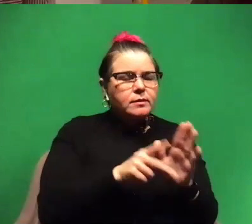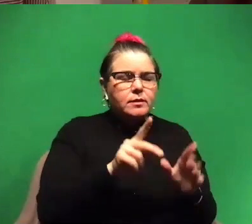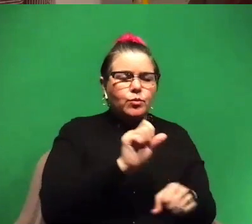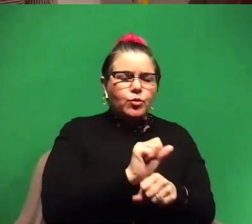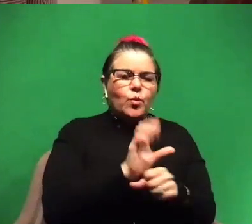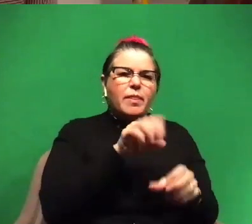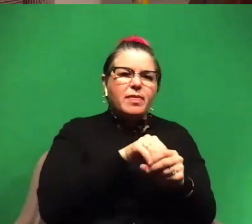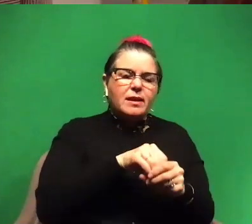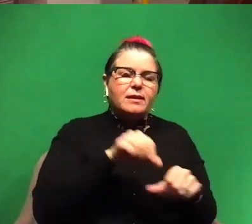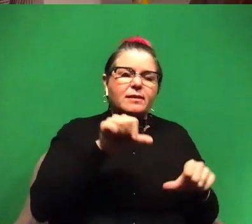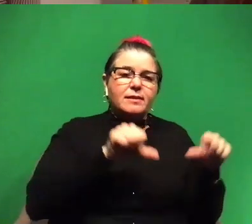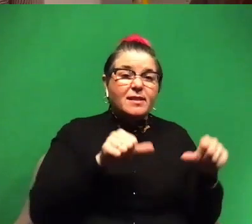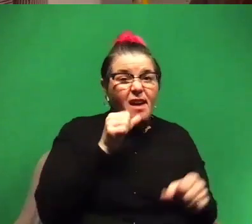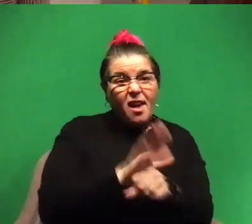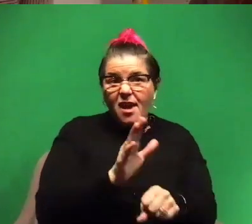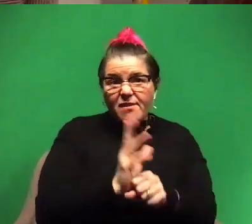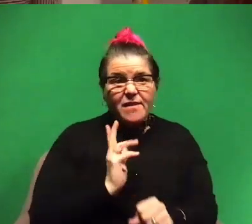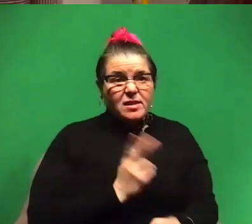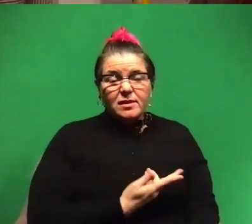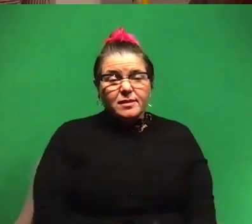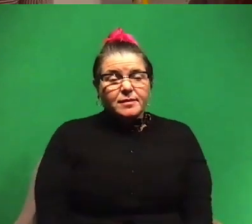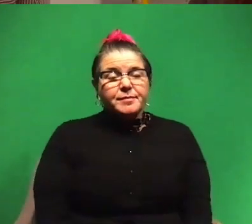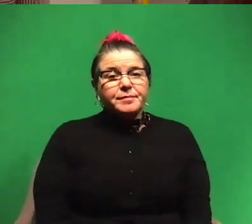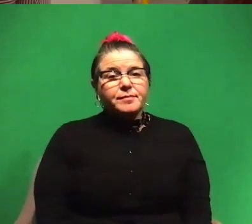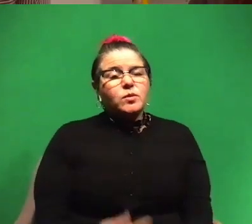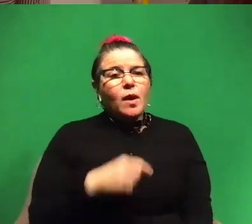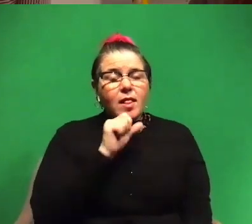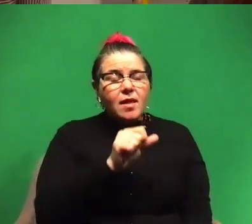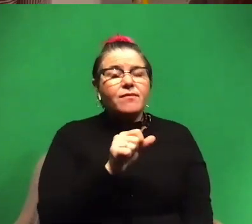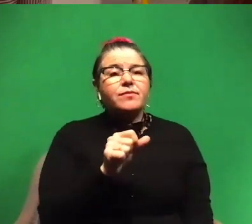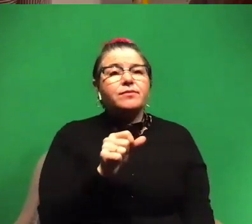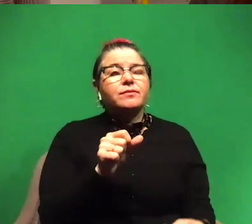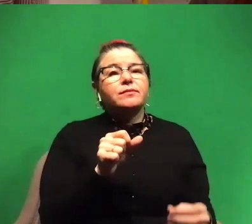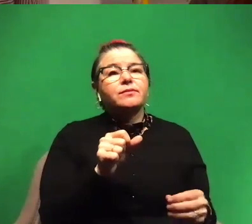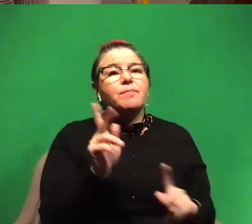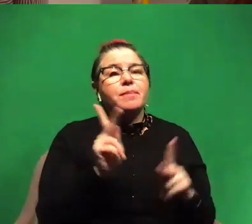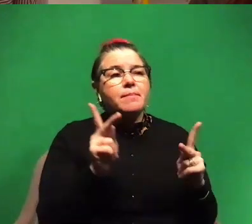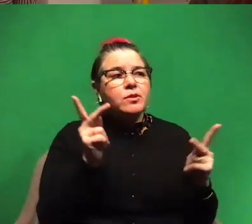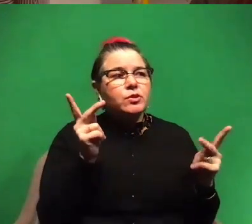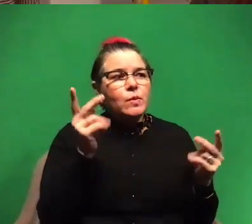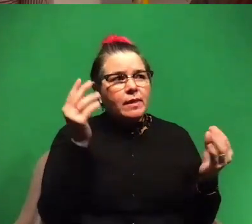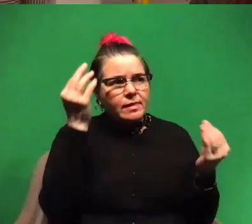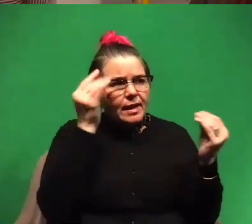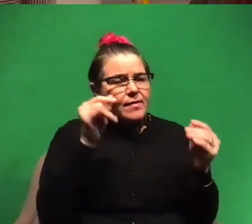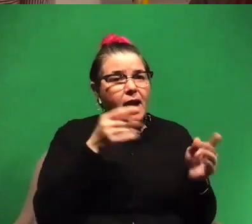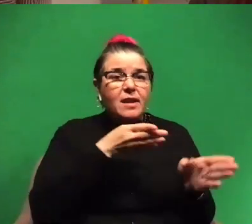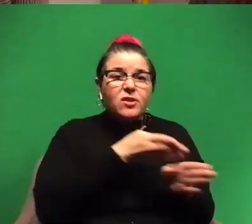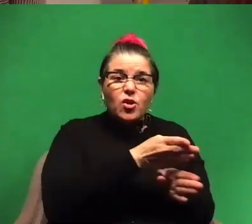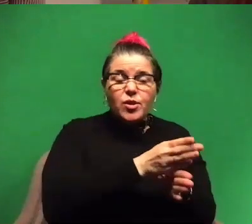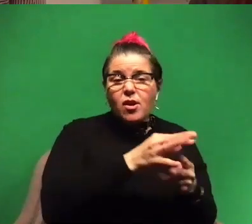not enough of us. So I would love for people to think of that as a career